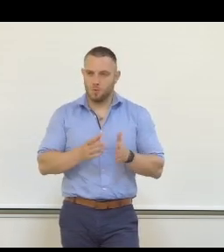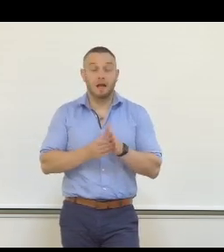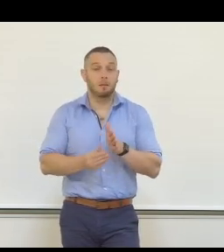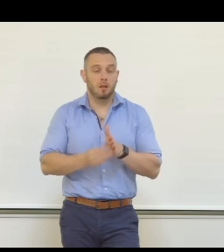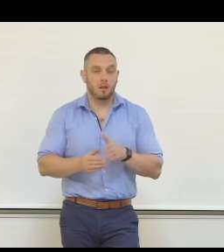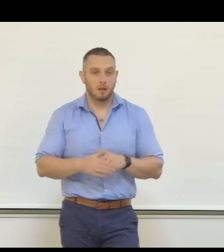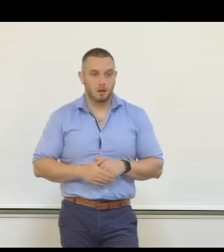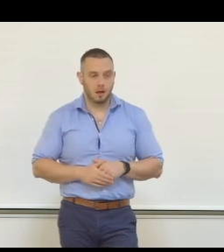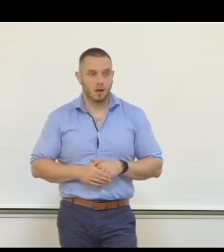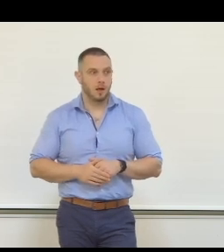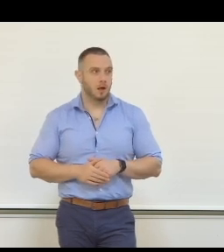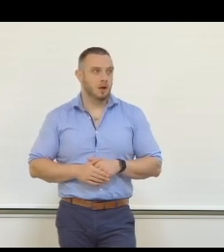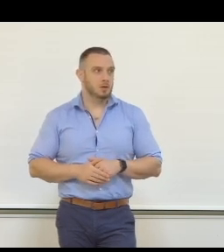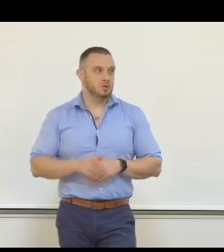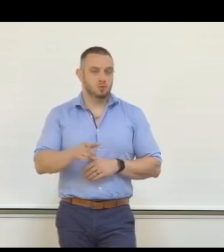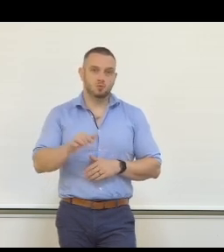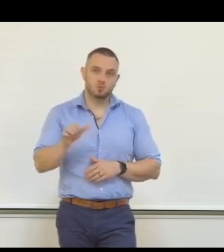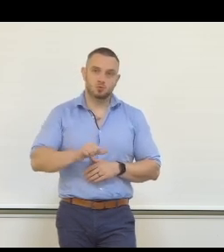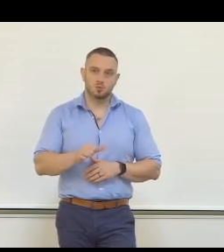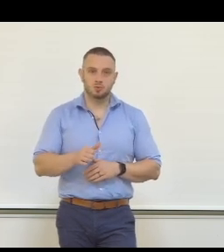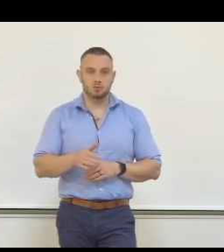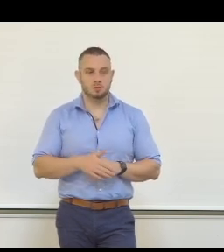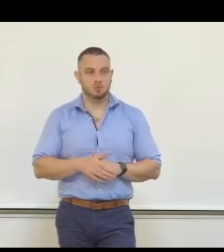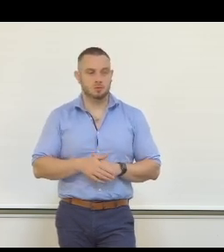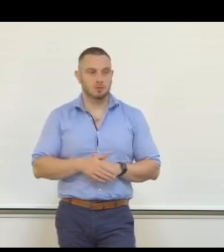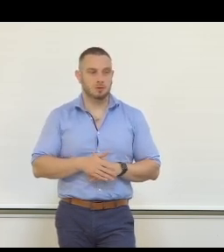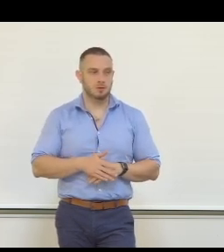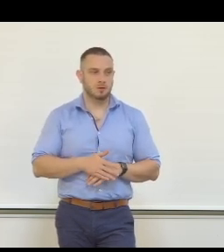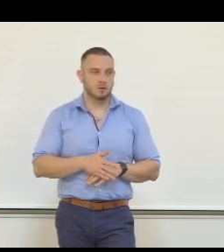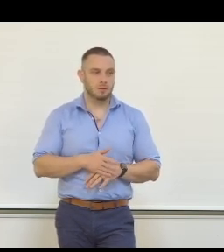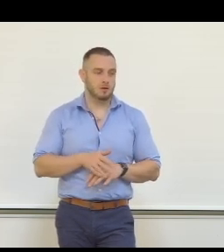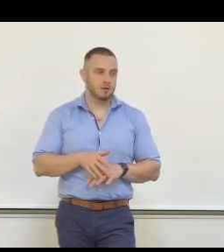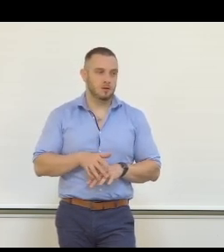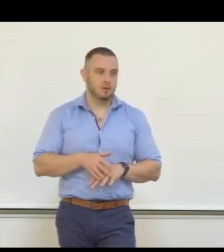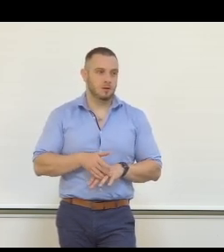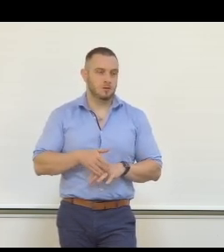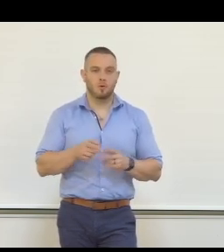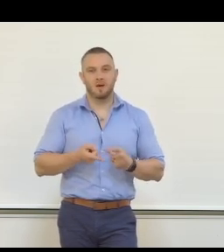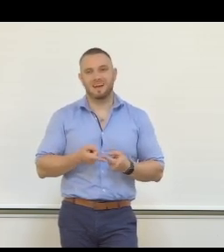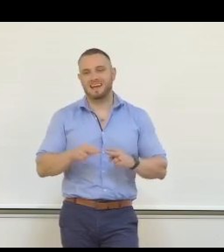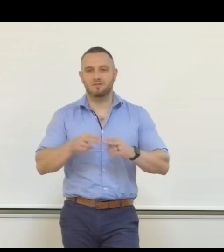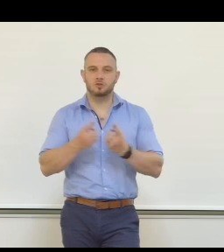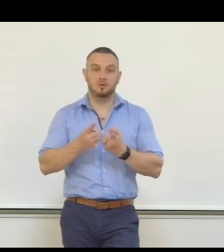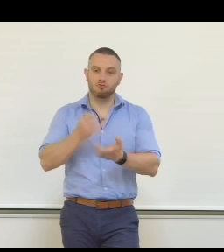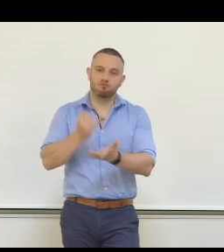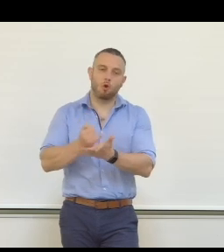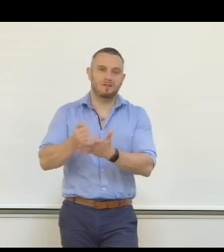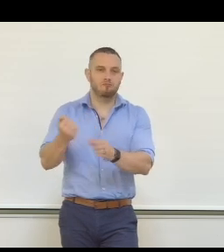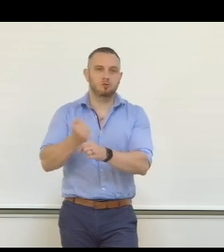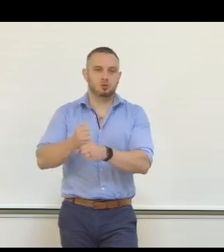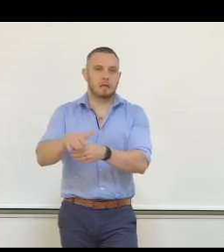you're supposed to go to or when there's something wrong in your production hall, how do you actually